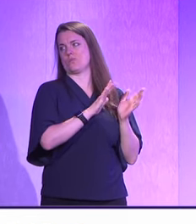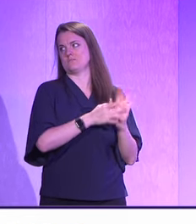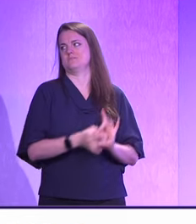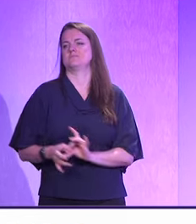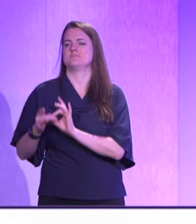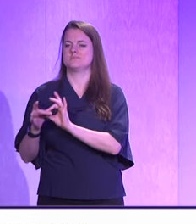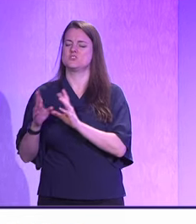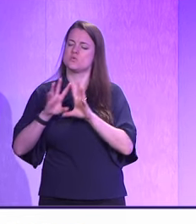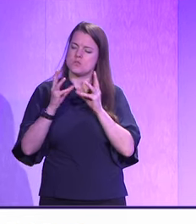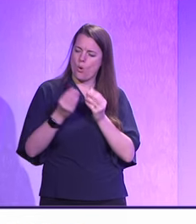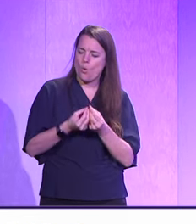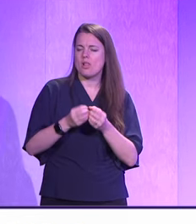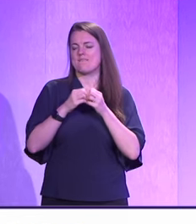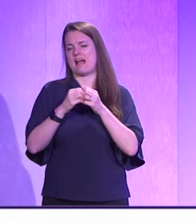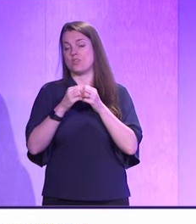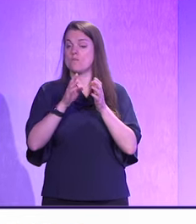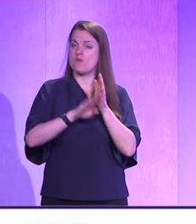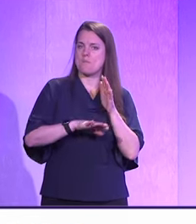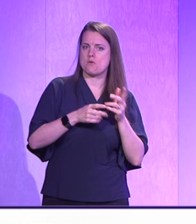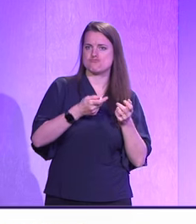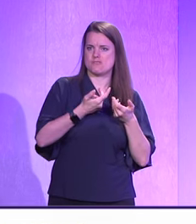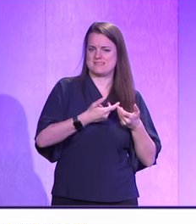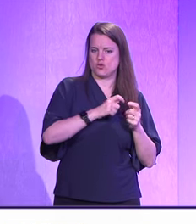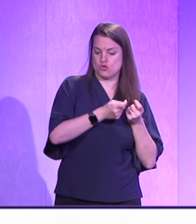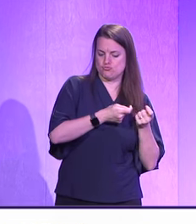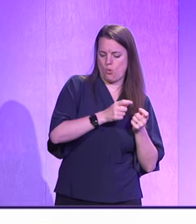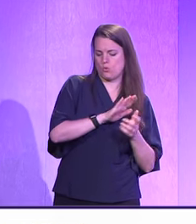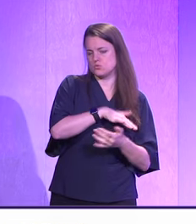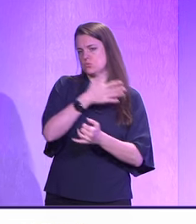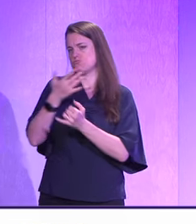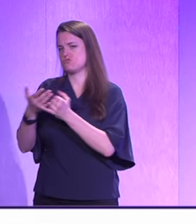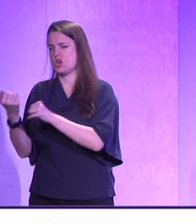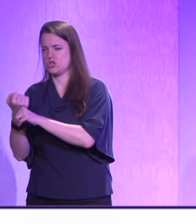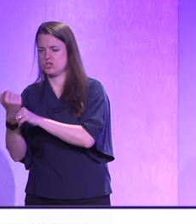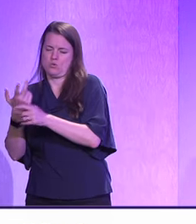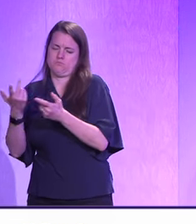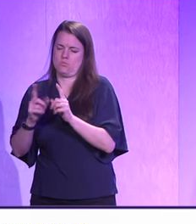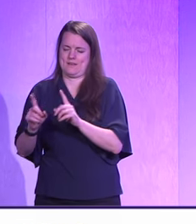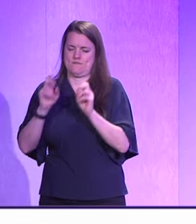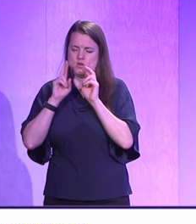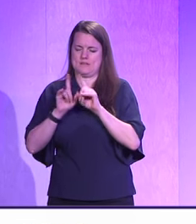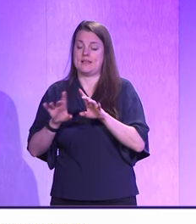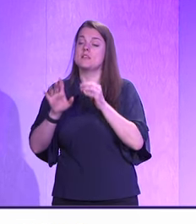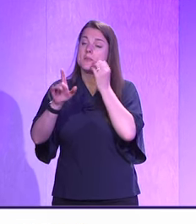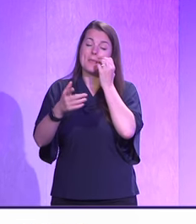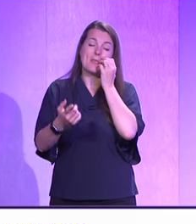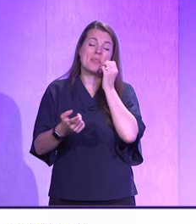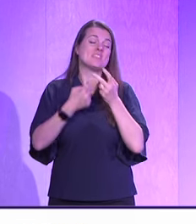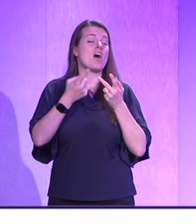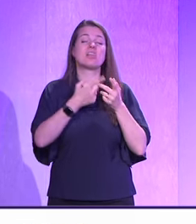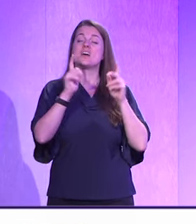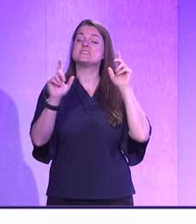sort of value stream from, you know, version control to production or whatever it is, concept to cache. And there's some other